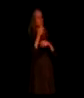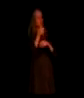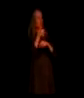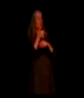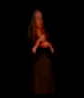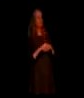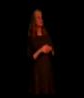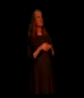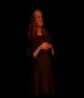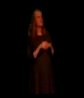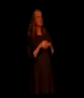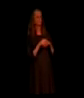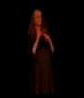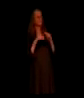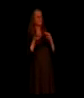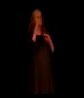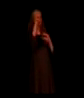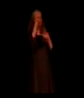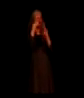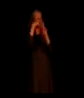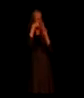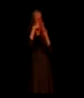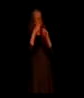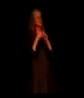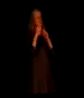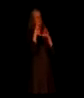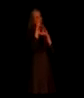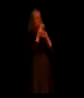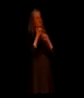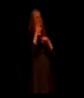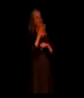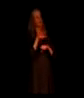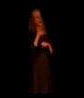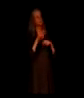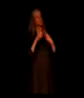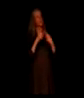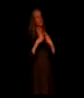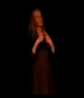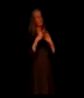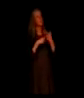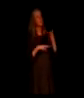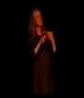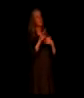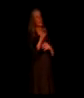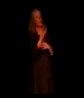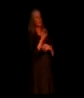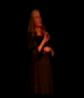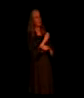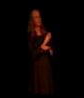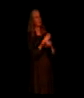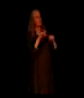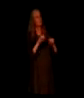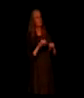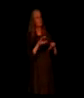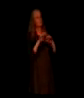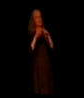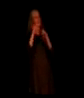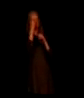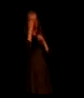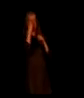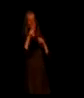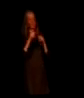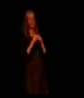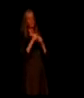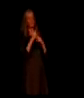too optimistic in a lot of these estimates of what bioenergy can do for global energy. That's